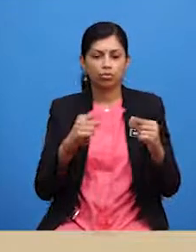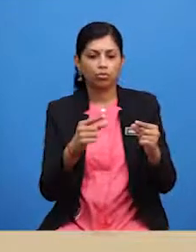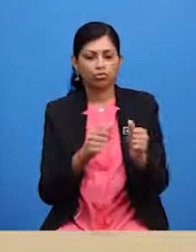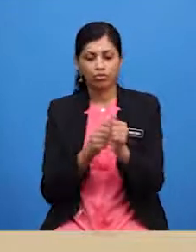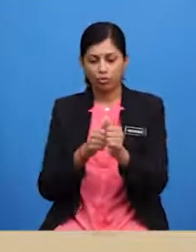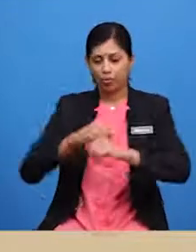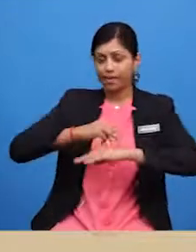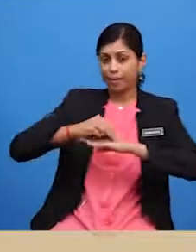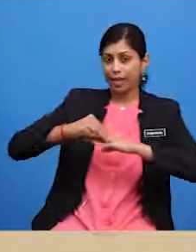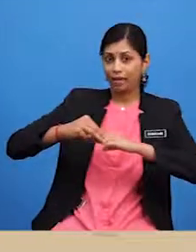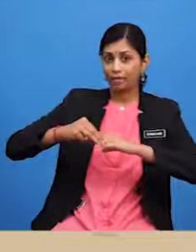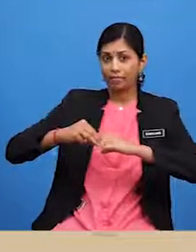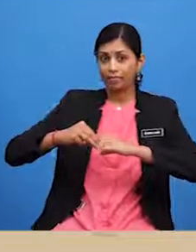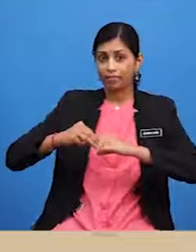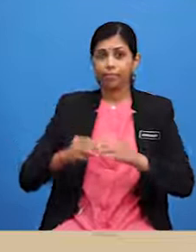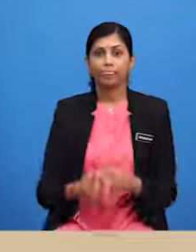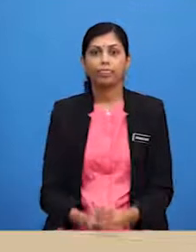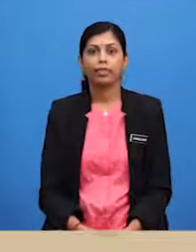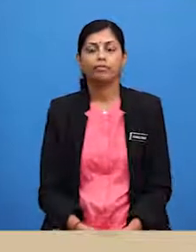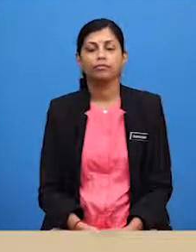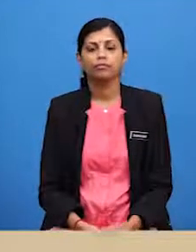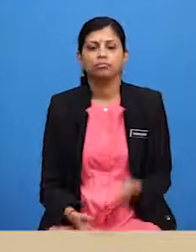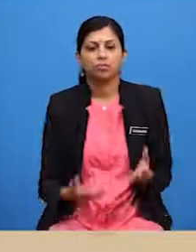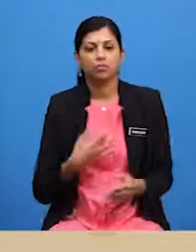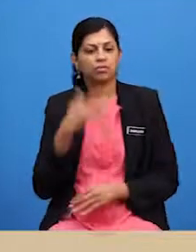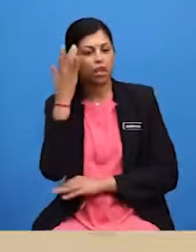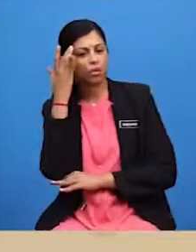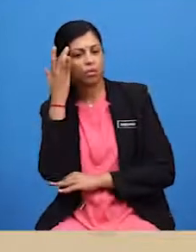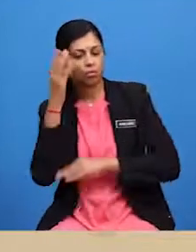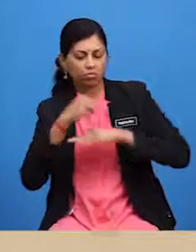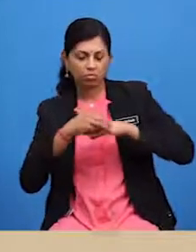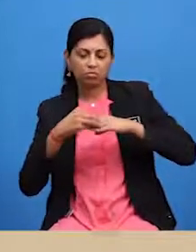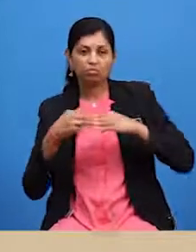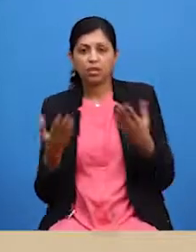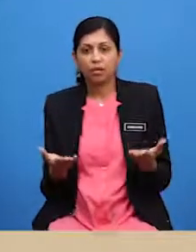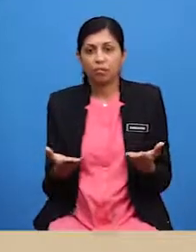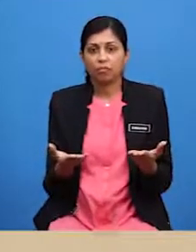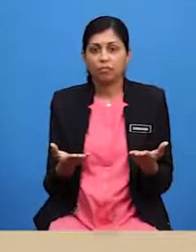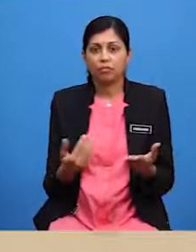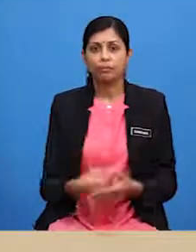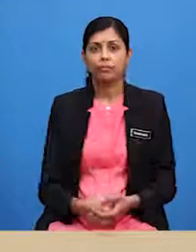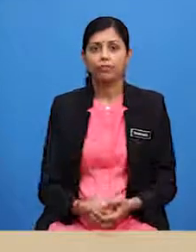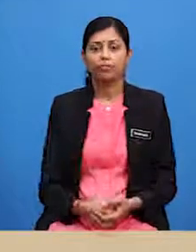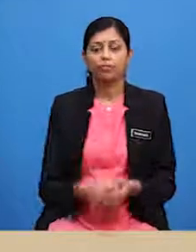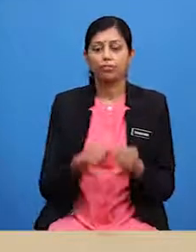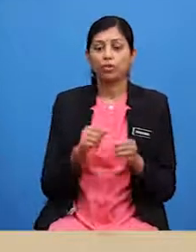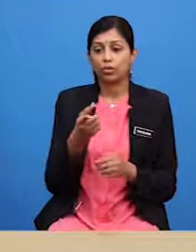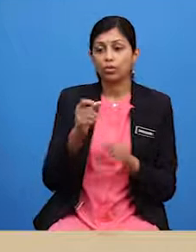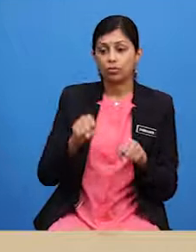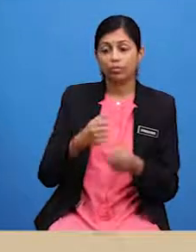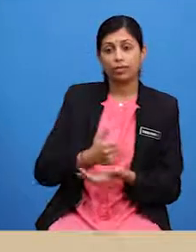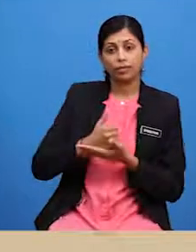directions. Maybe I'm just very bad with direction. Could you please direct me to the